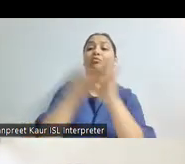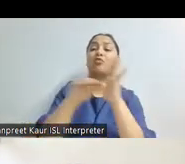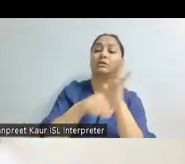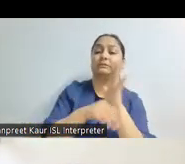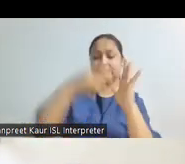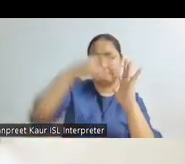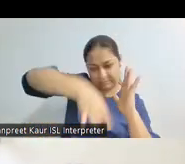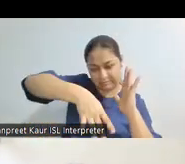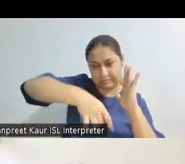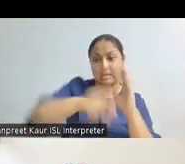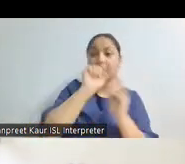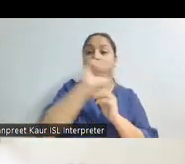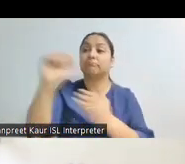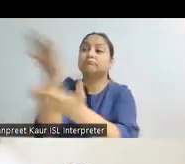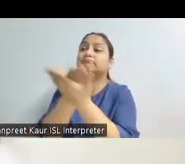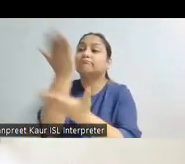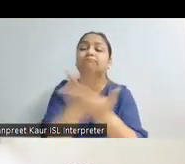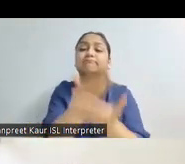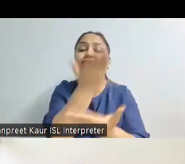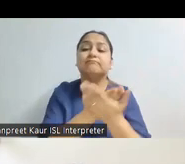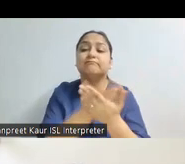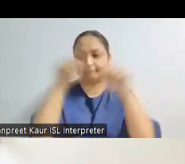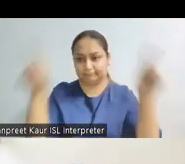on your recommendations in the white paper.